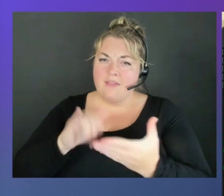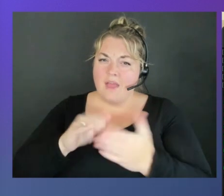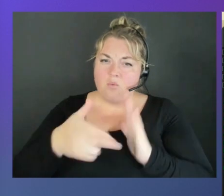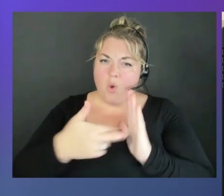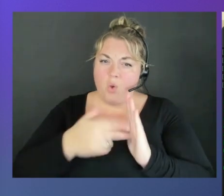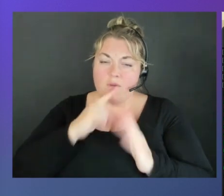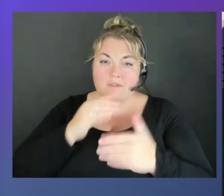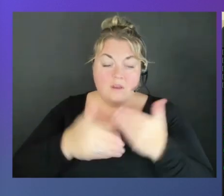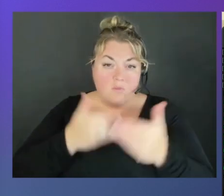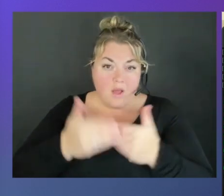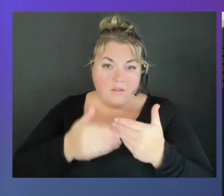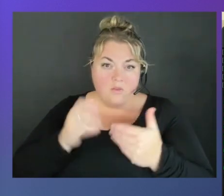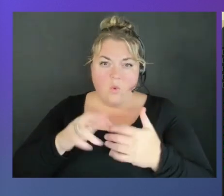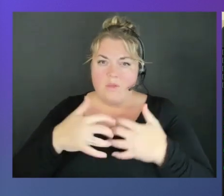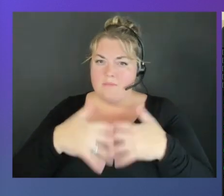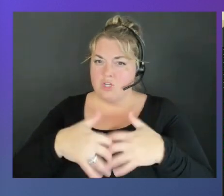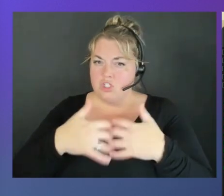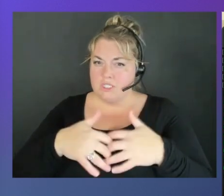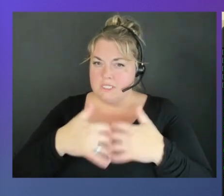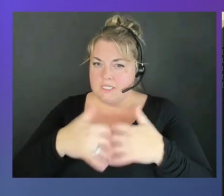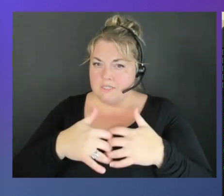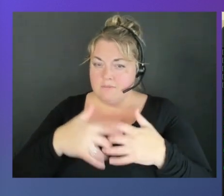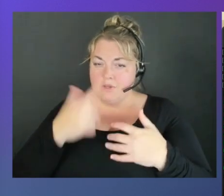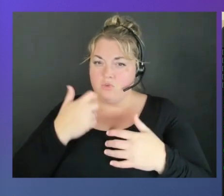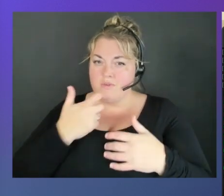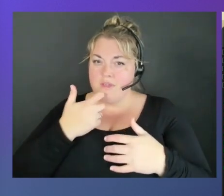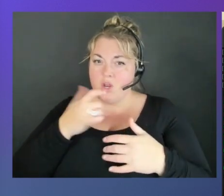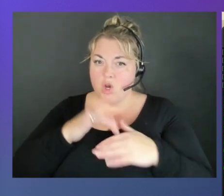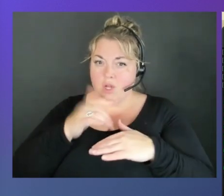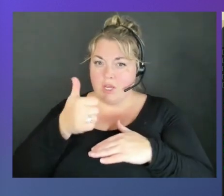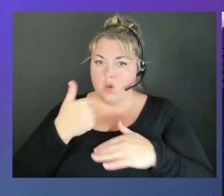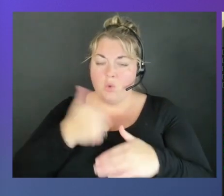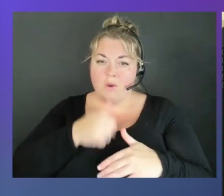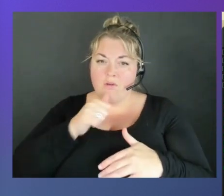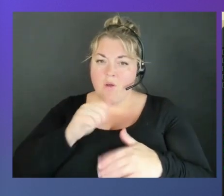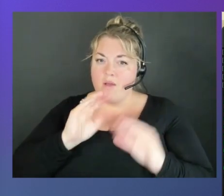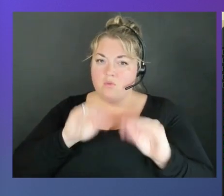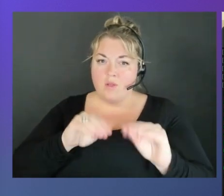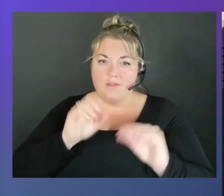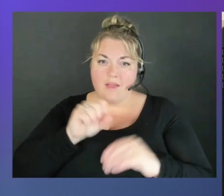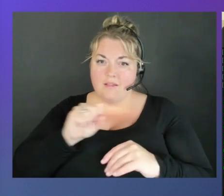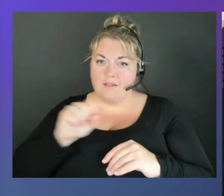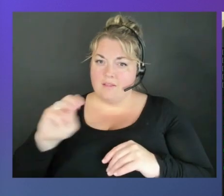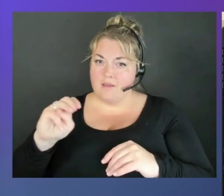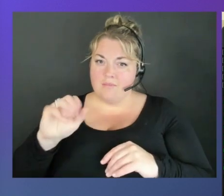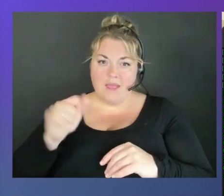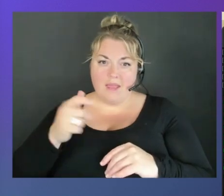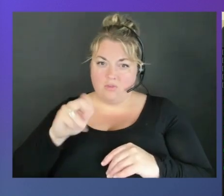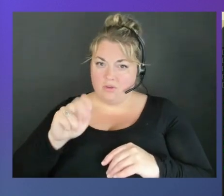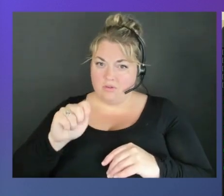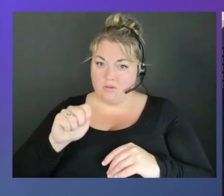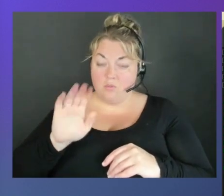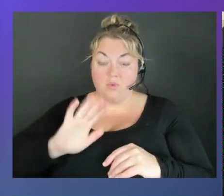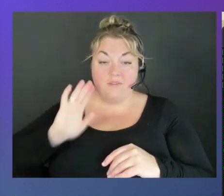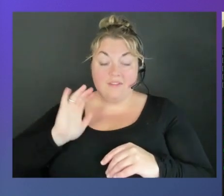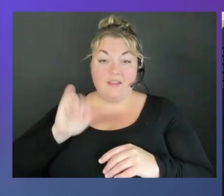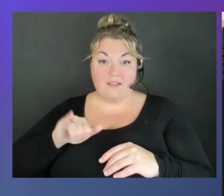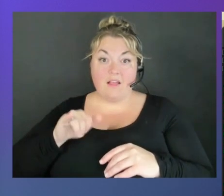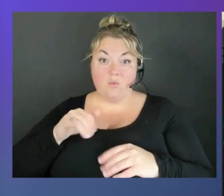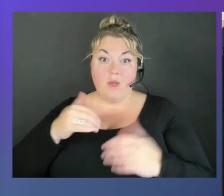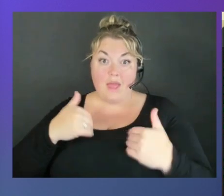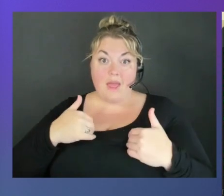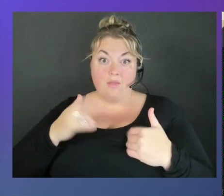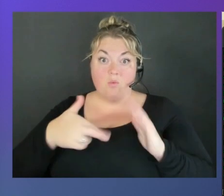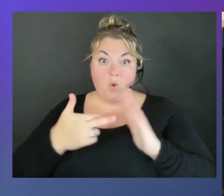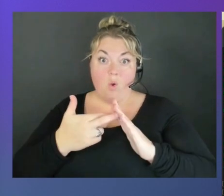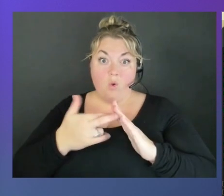is it the machine? Because you said earlier we're not installing the SSM agent, which previously that's what had the role,